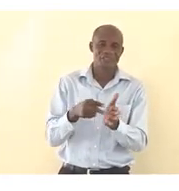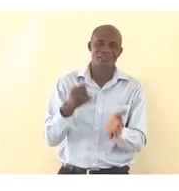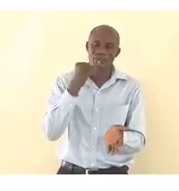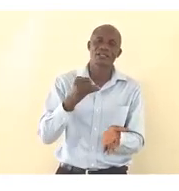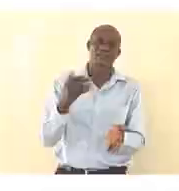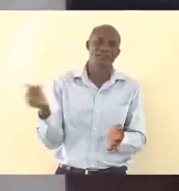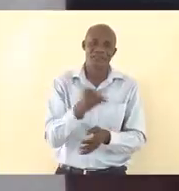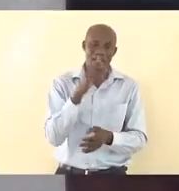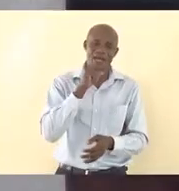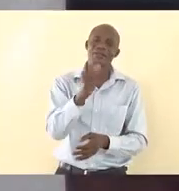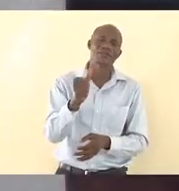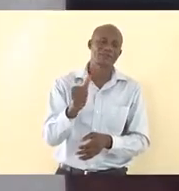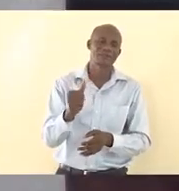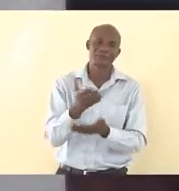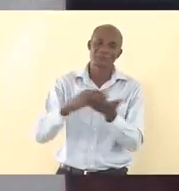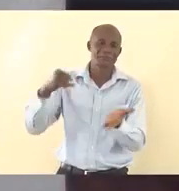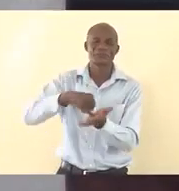Bishop.